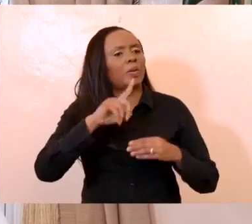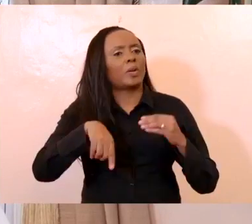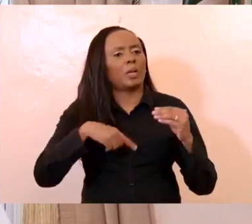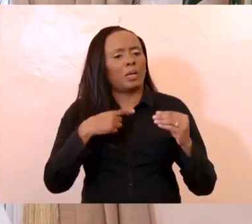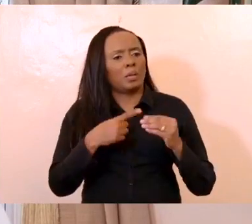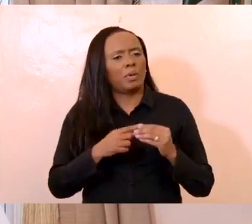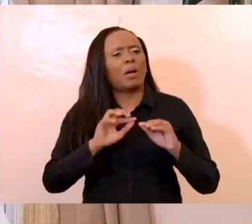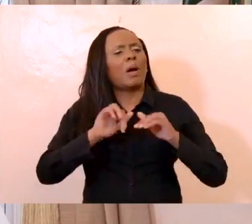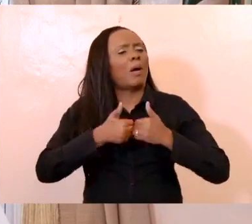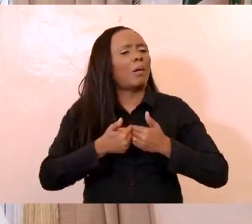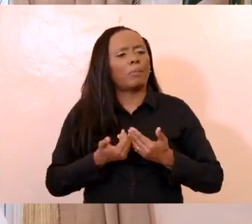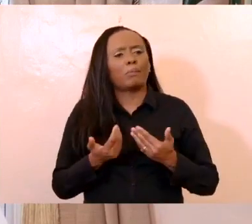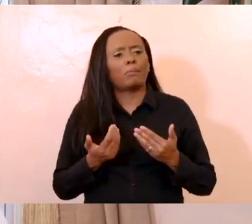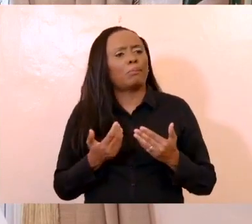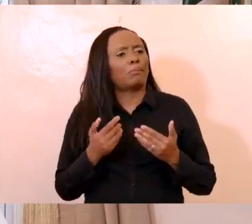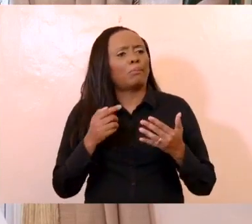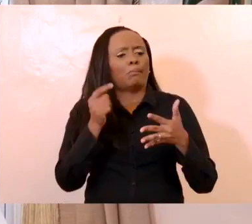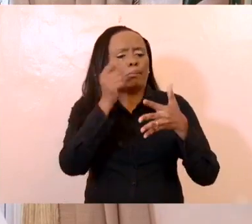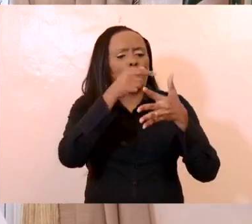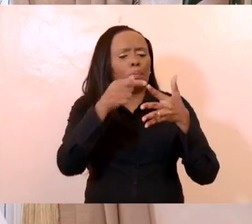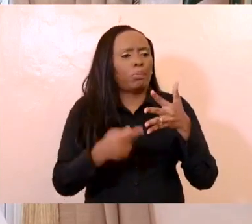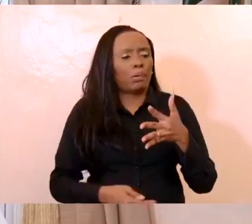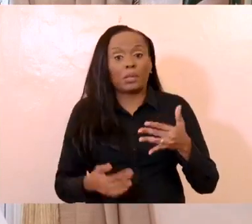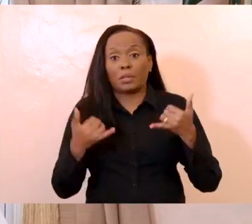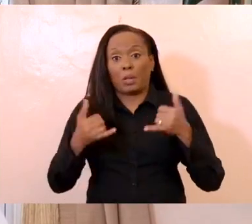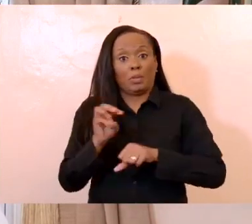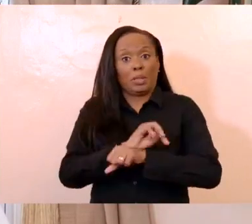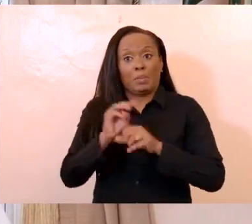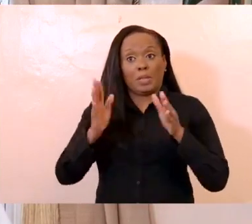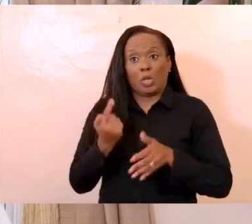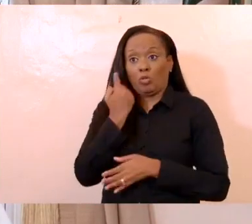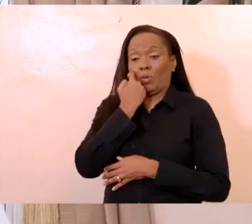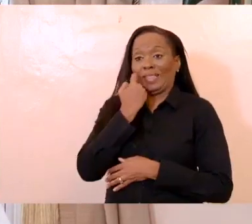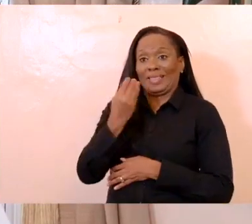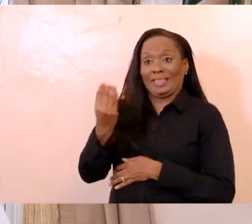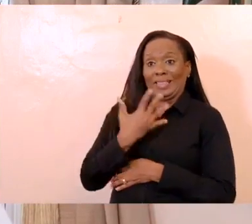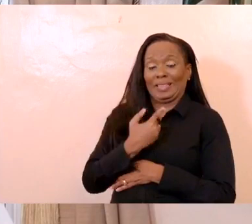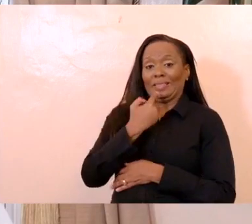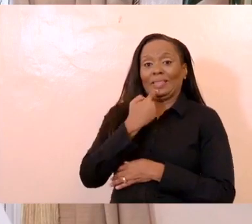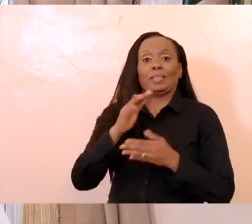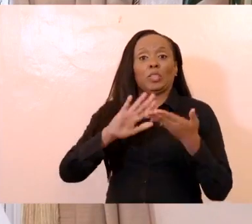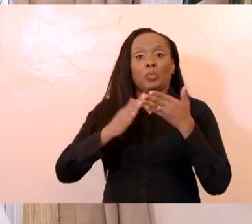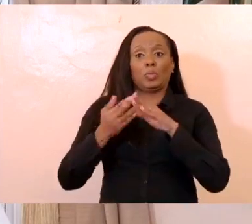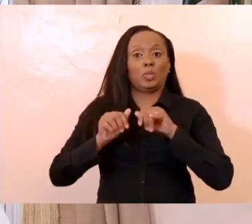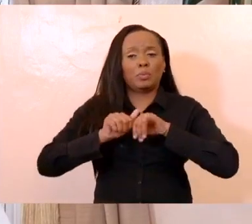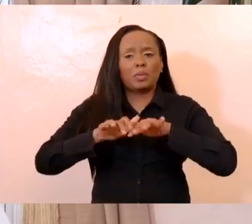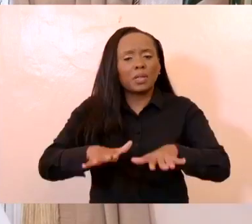contact tracing, particularly now that the minister has told us that we have community spread.